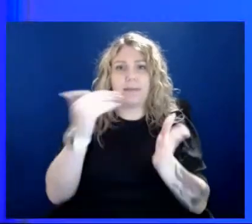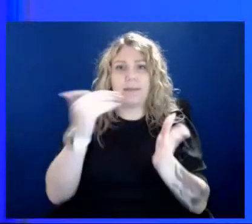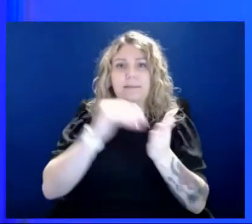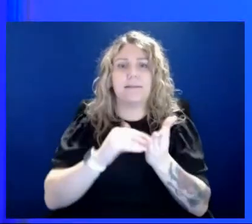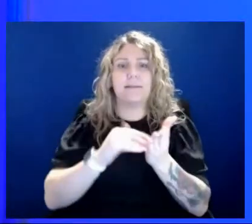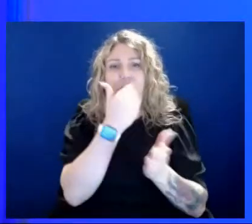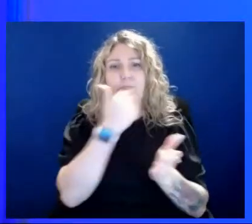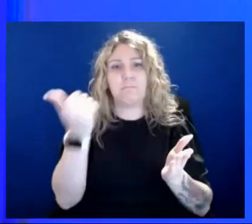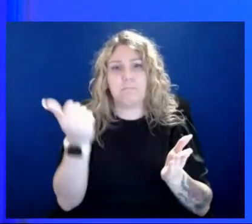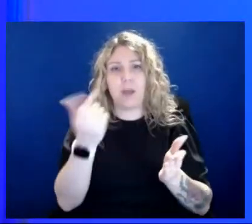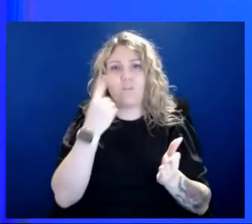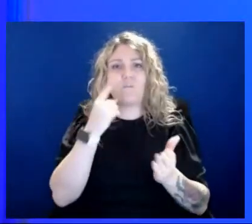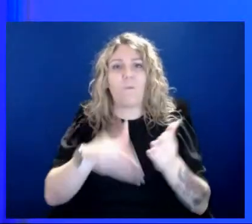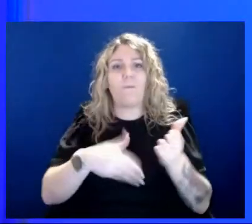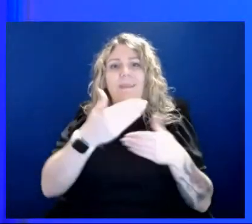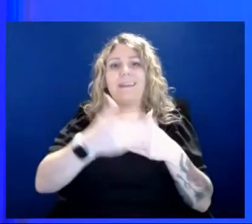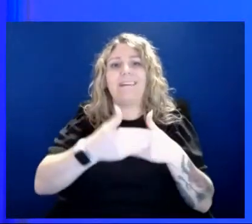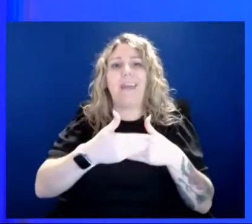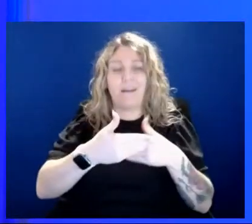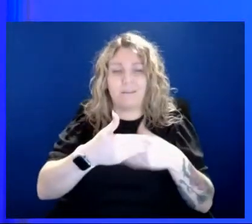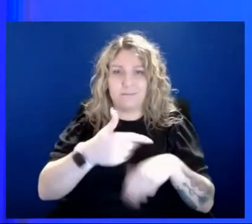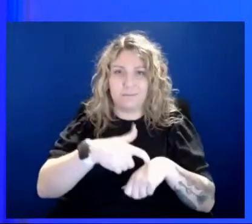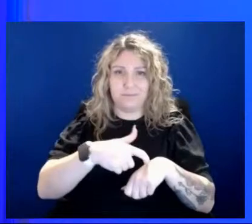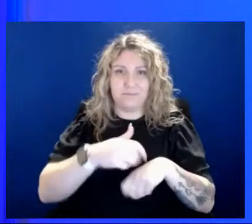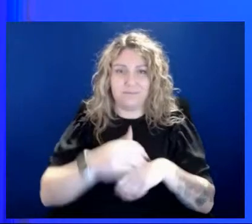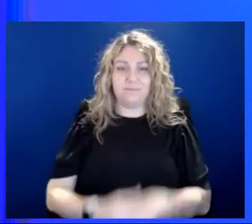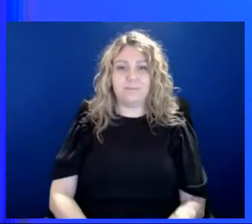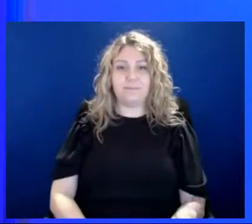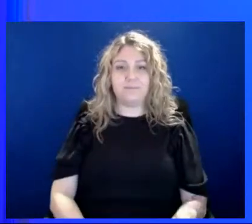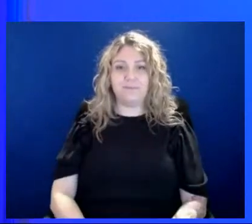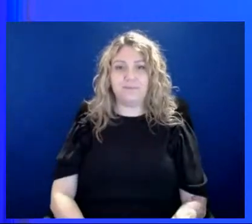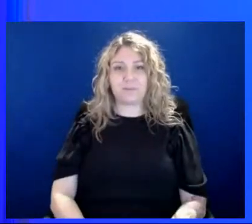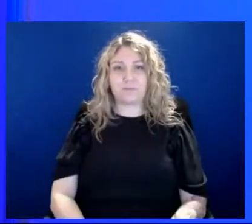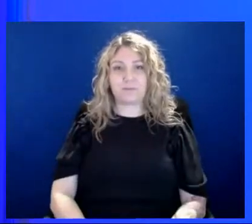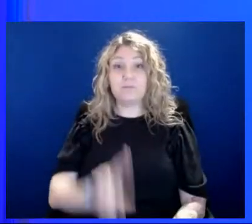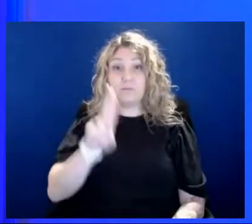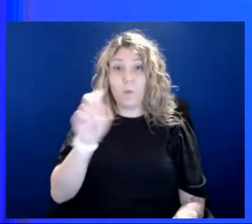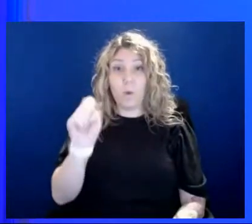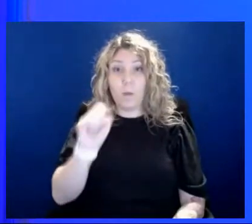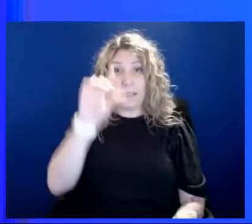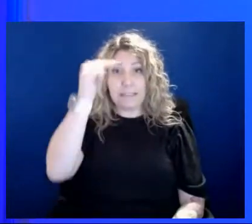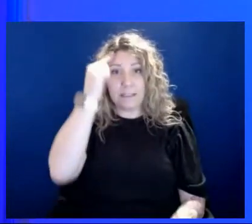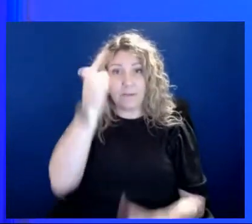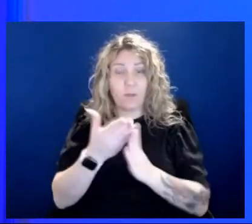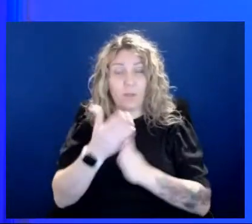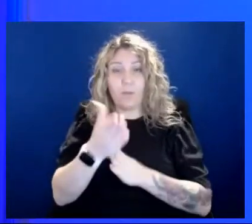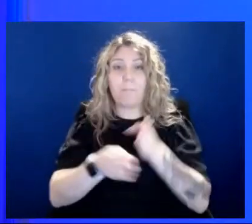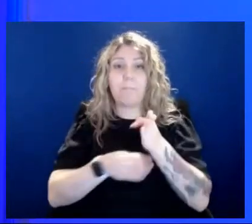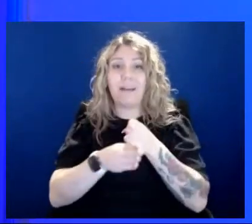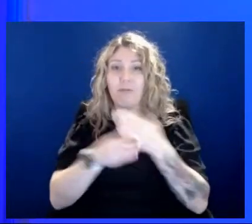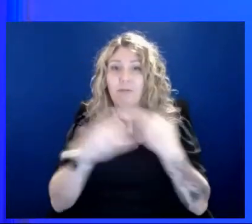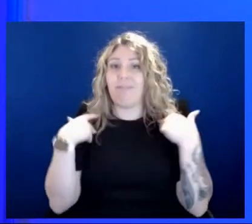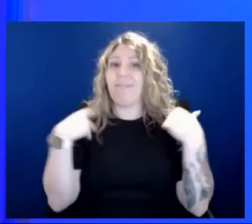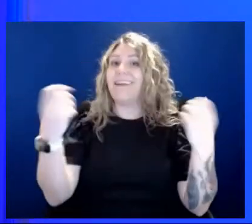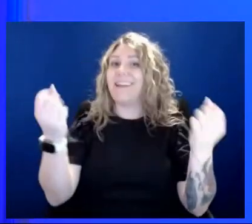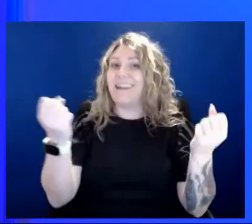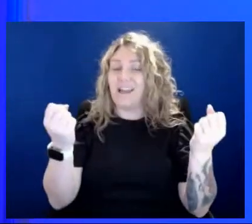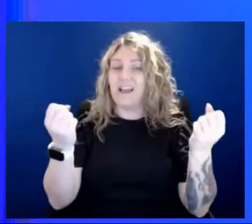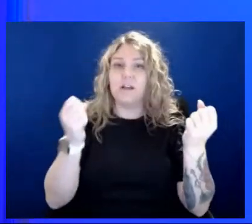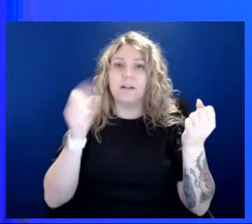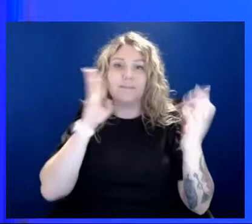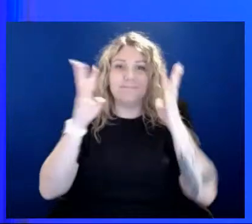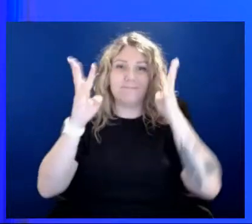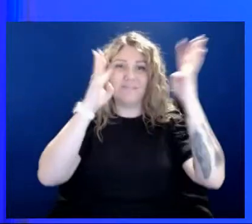for next time. So the U.S. government, through the Office of Minority Health, has created a bunch of toolkits